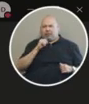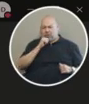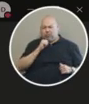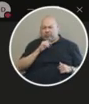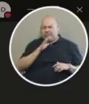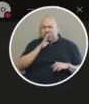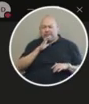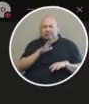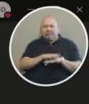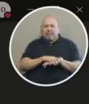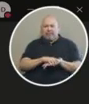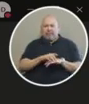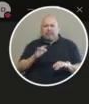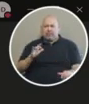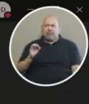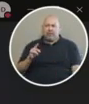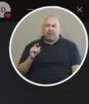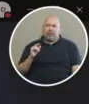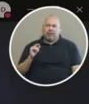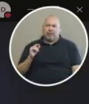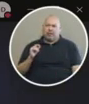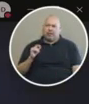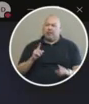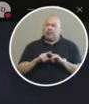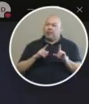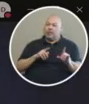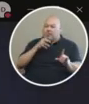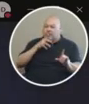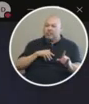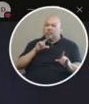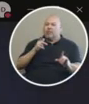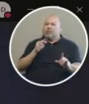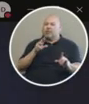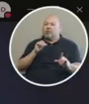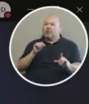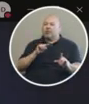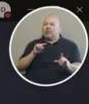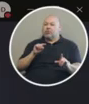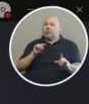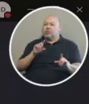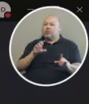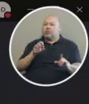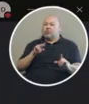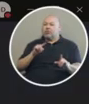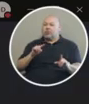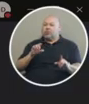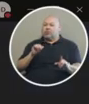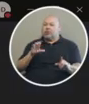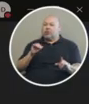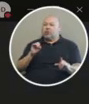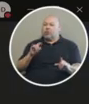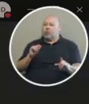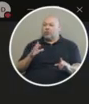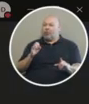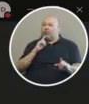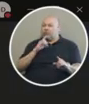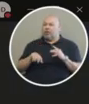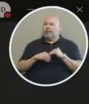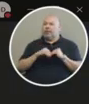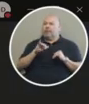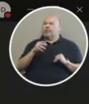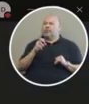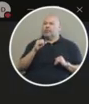speak English. So thank you. Yes, ma'am. Ma'am, this is Laura Cruz Acosta. If I could just add to Jessica's